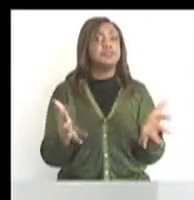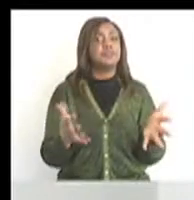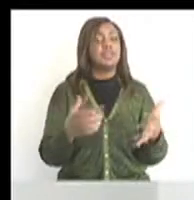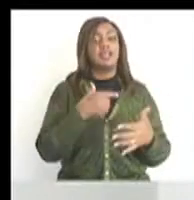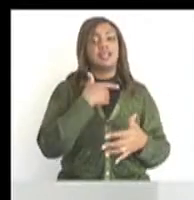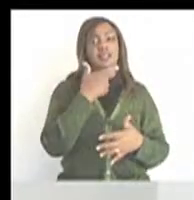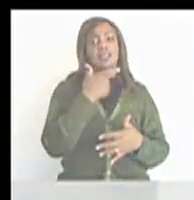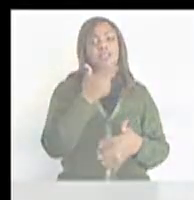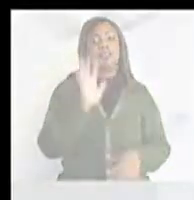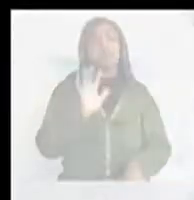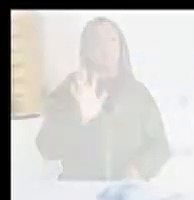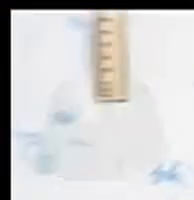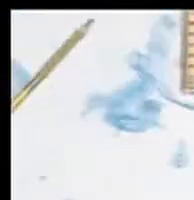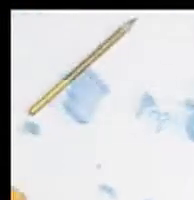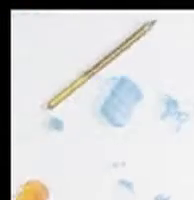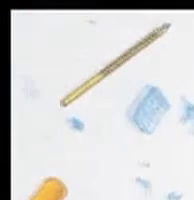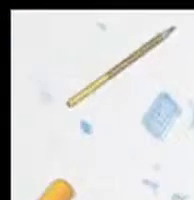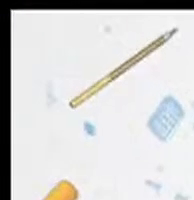Bye-bye.